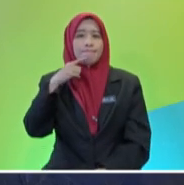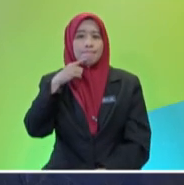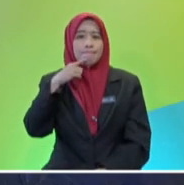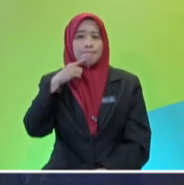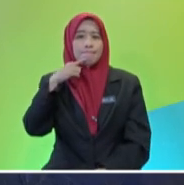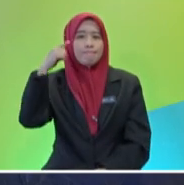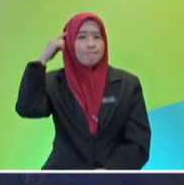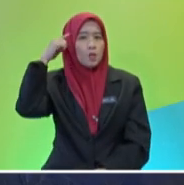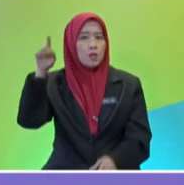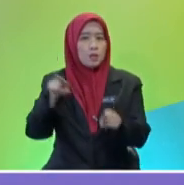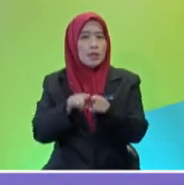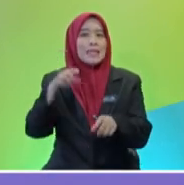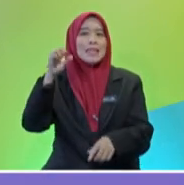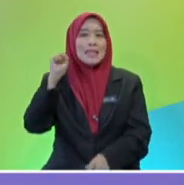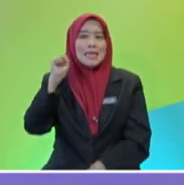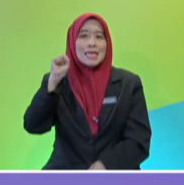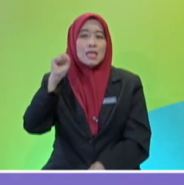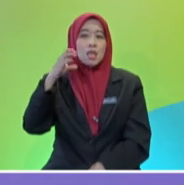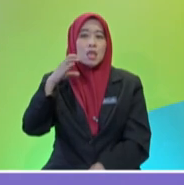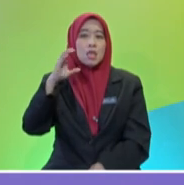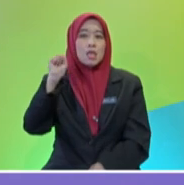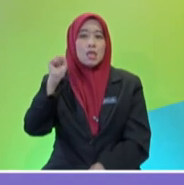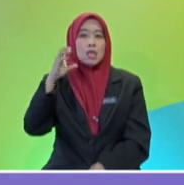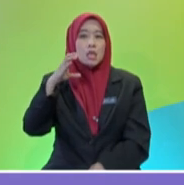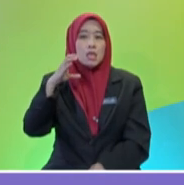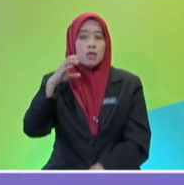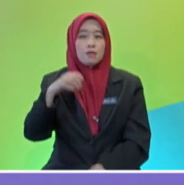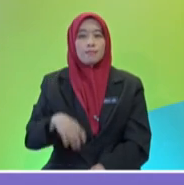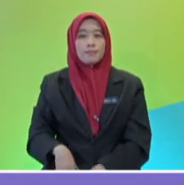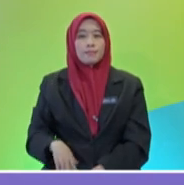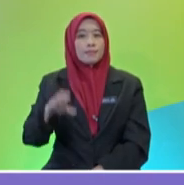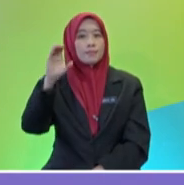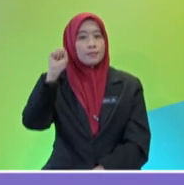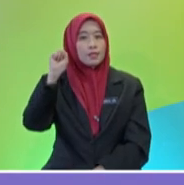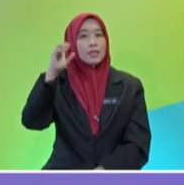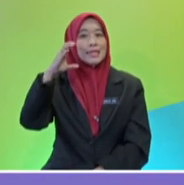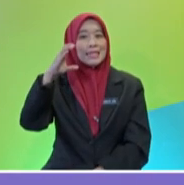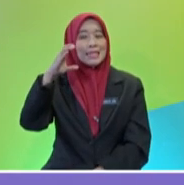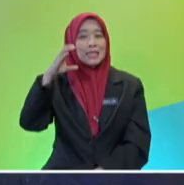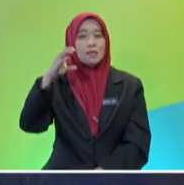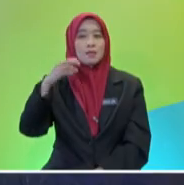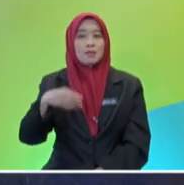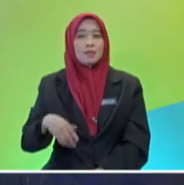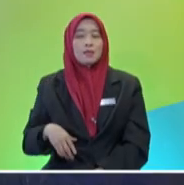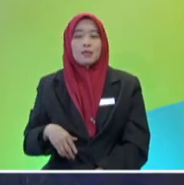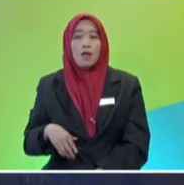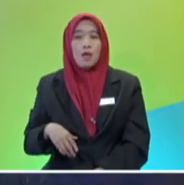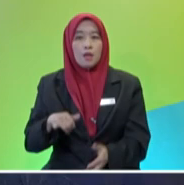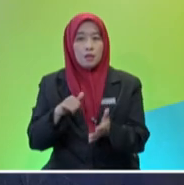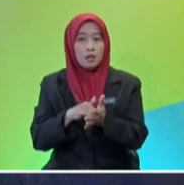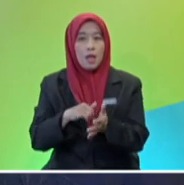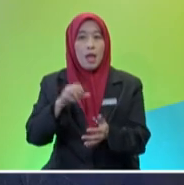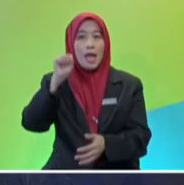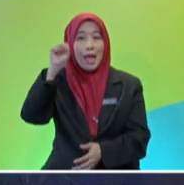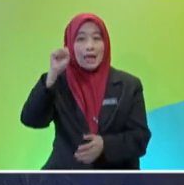Together, friends. S, s. Is that correct, teacher? Yes, s. Okay. Okay. It's the S